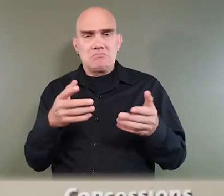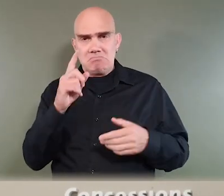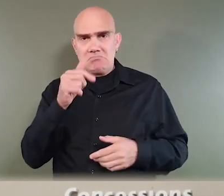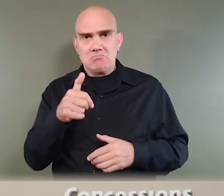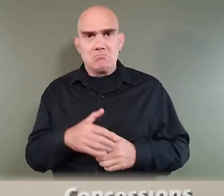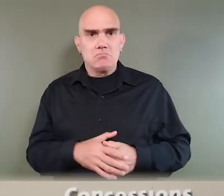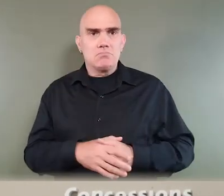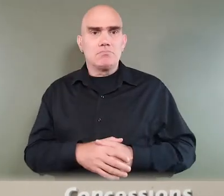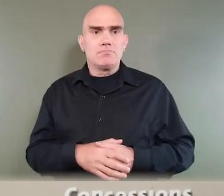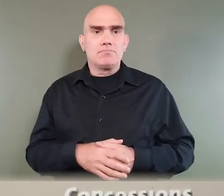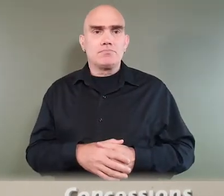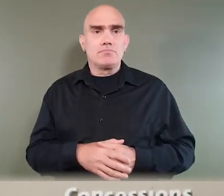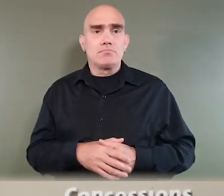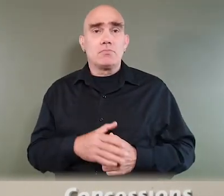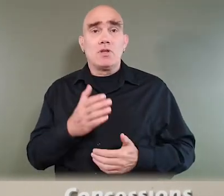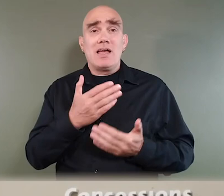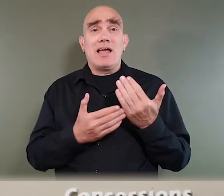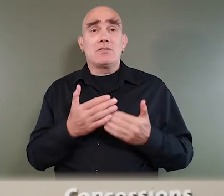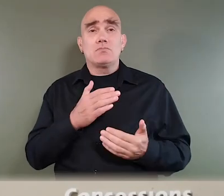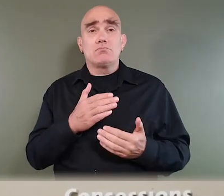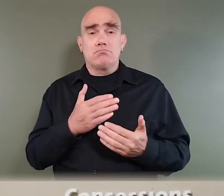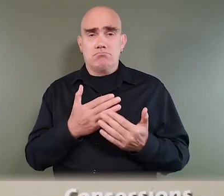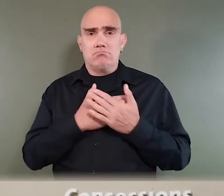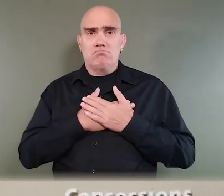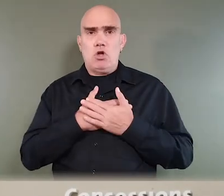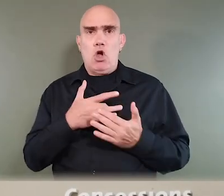Place your hands over your heart.